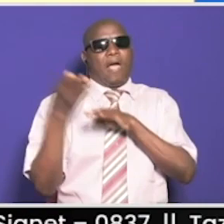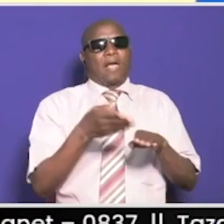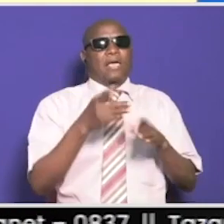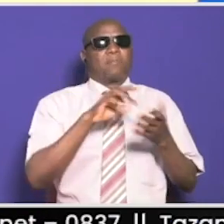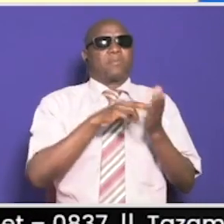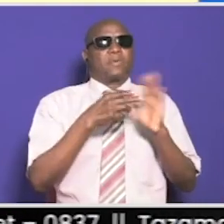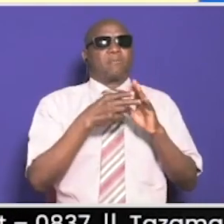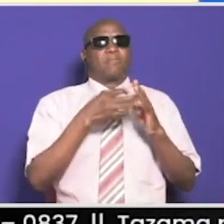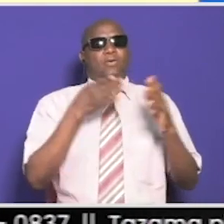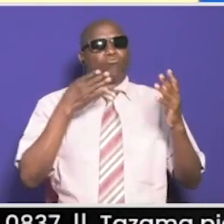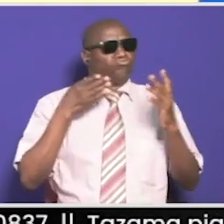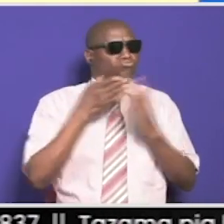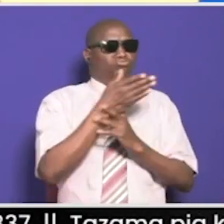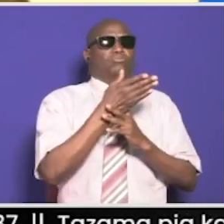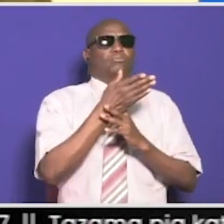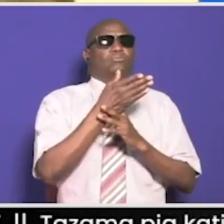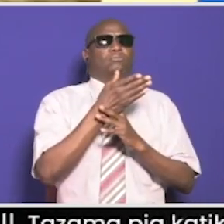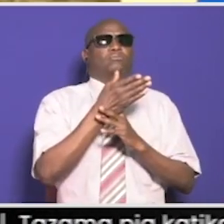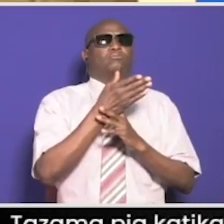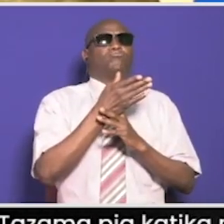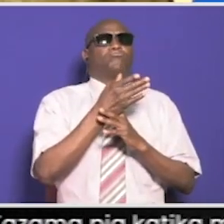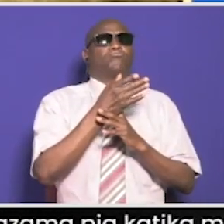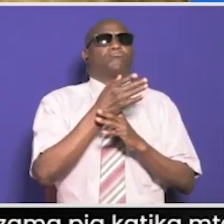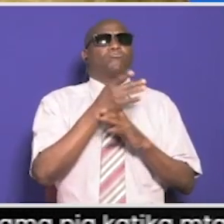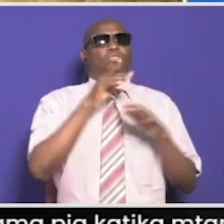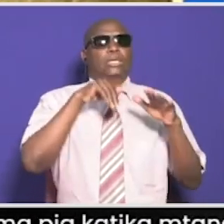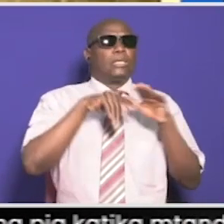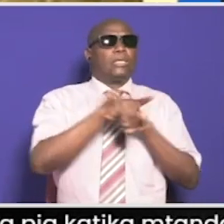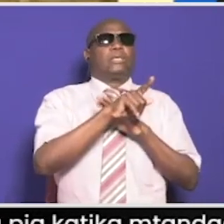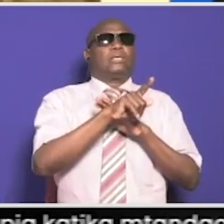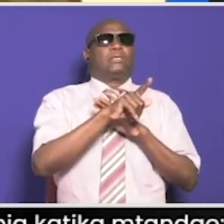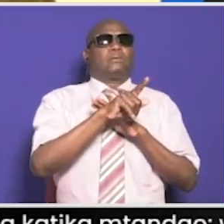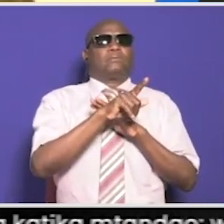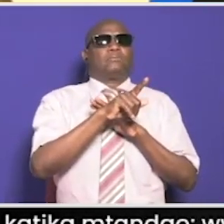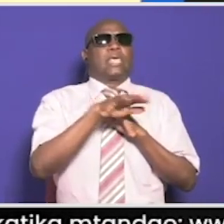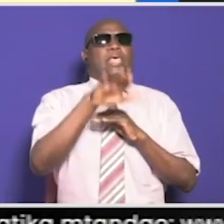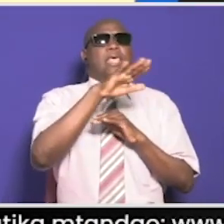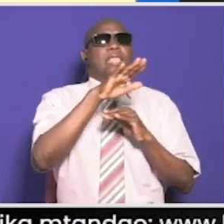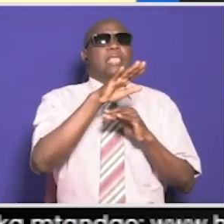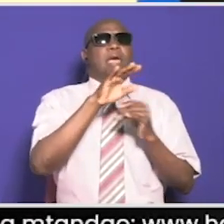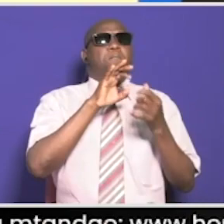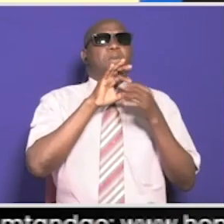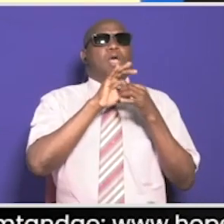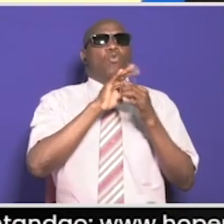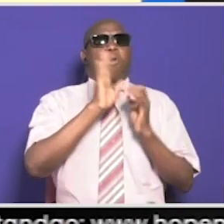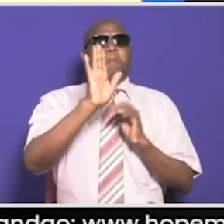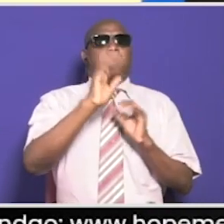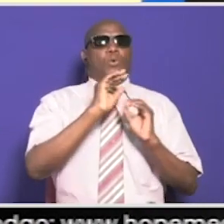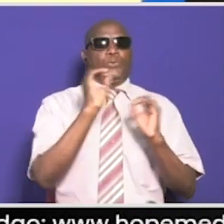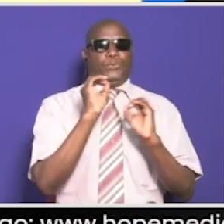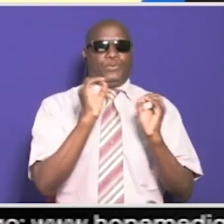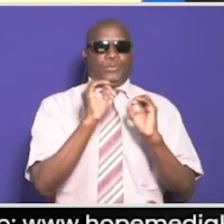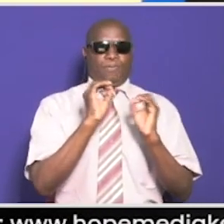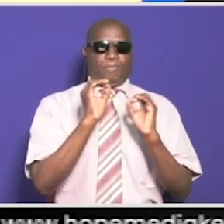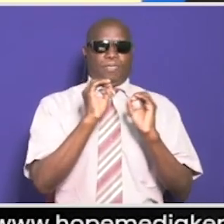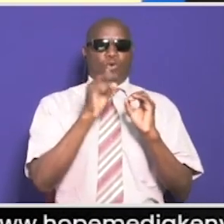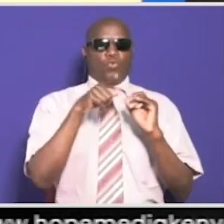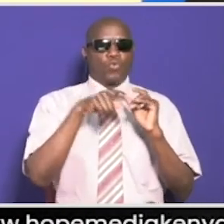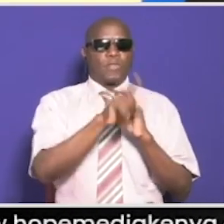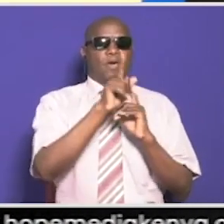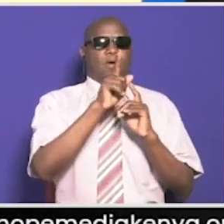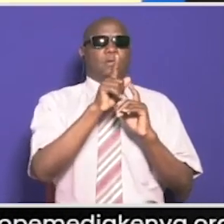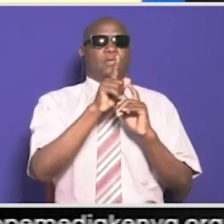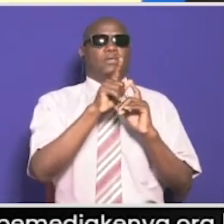technological platform that does not belong to you for ill intentions or malicious intentions, and then you go there in and